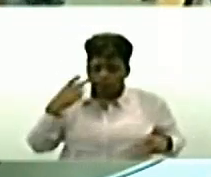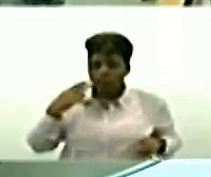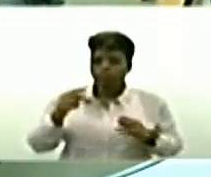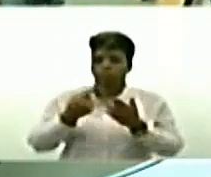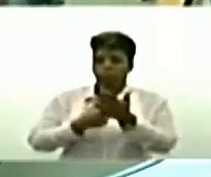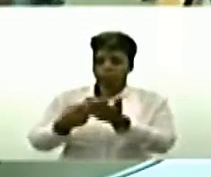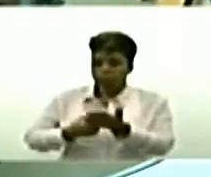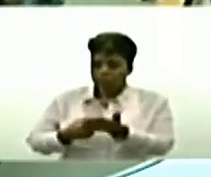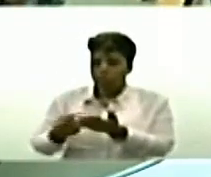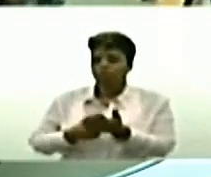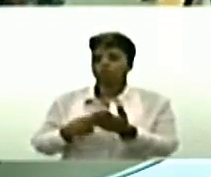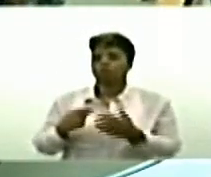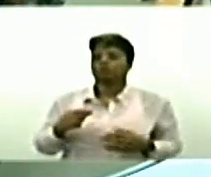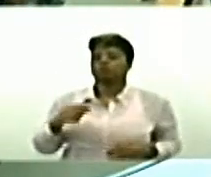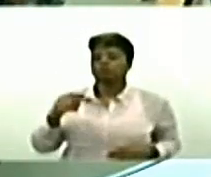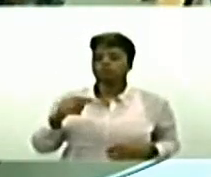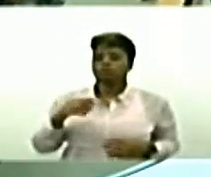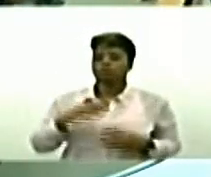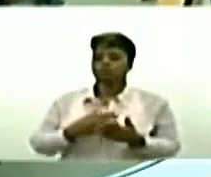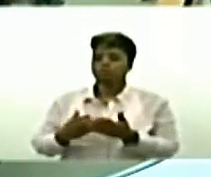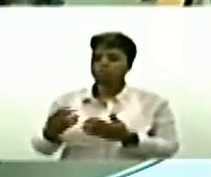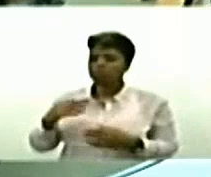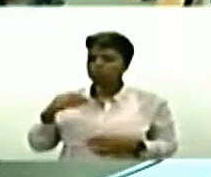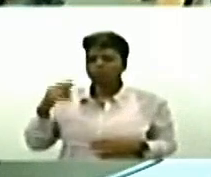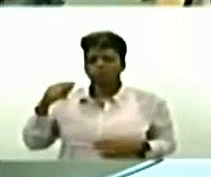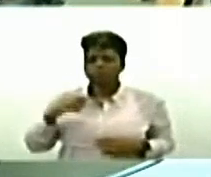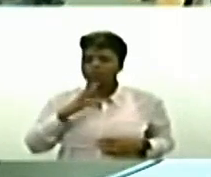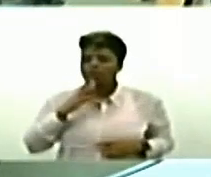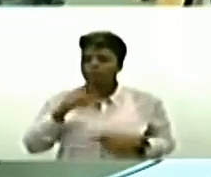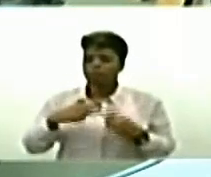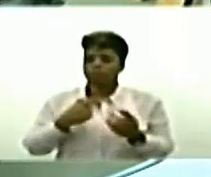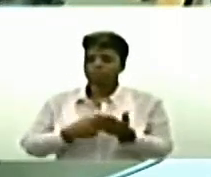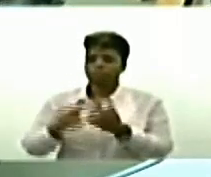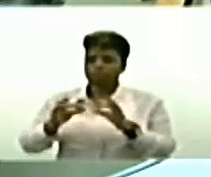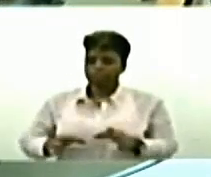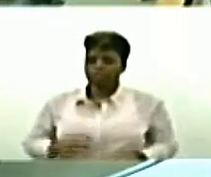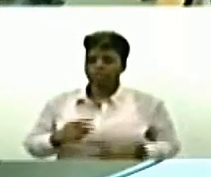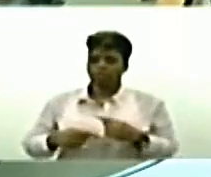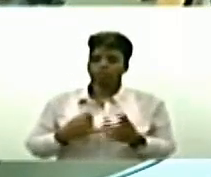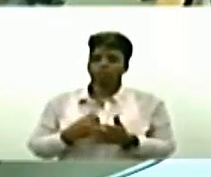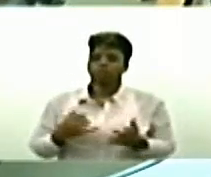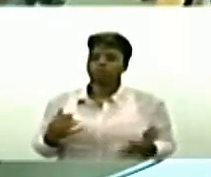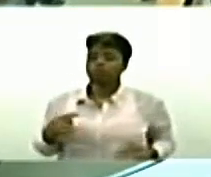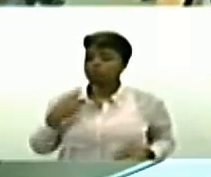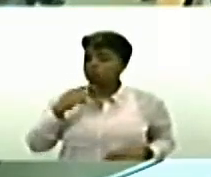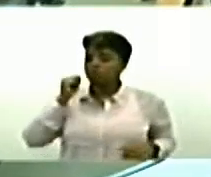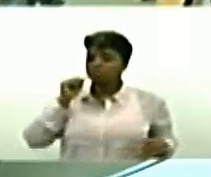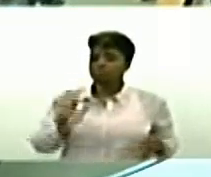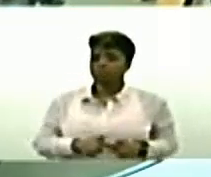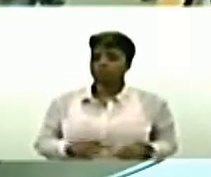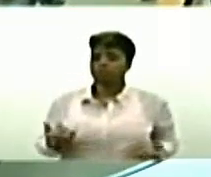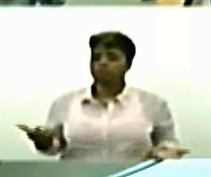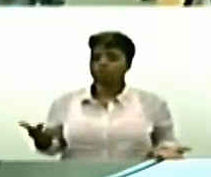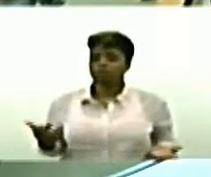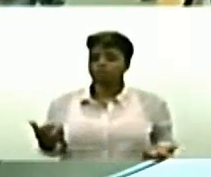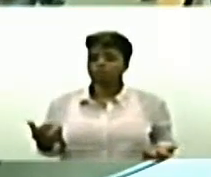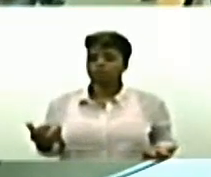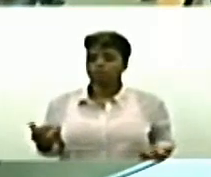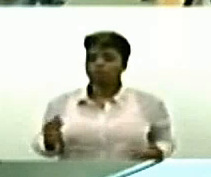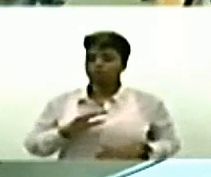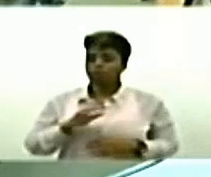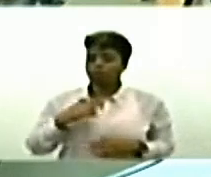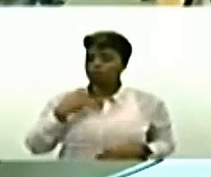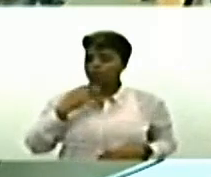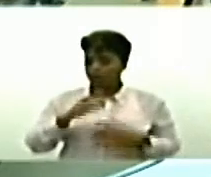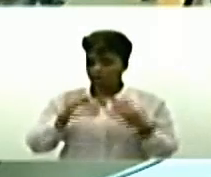to consider the bill clause by clause. All those who have that opinion say aye. To the contrary opinion say